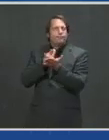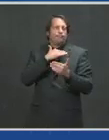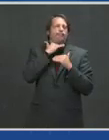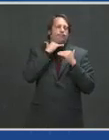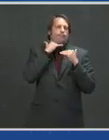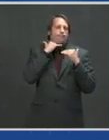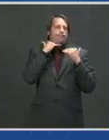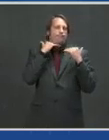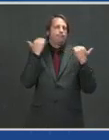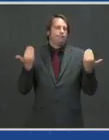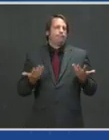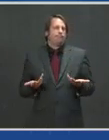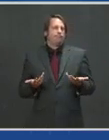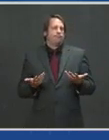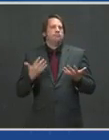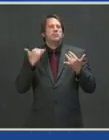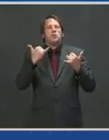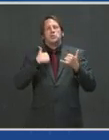Let me close by saying this.